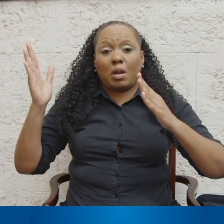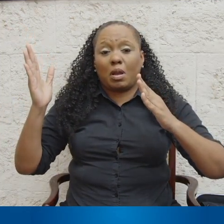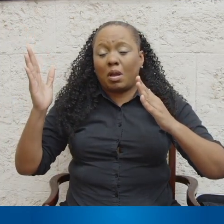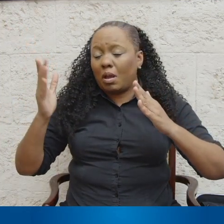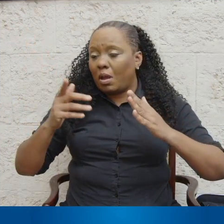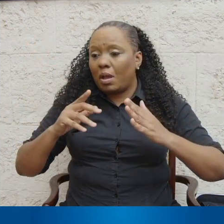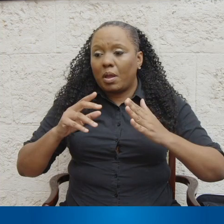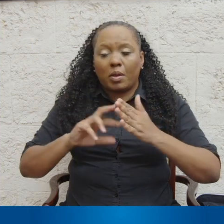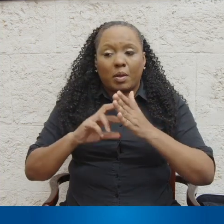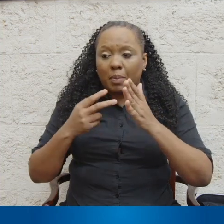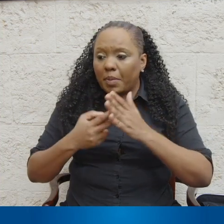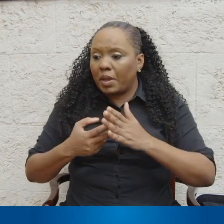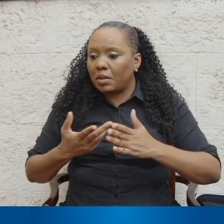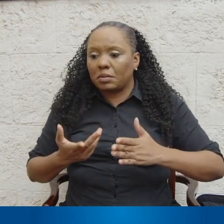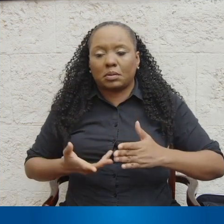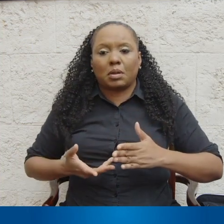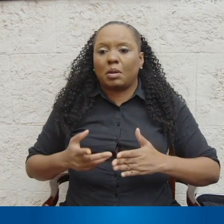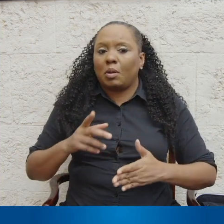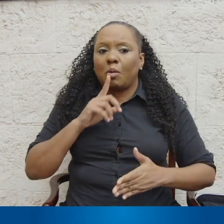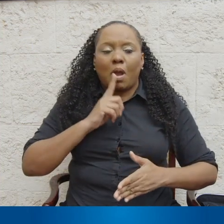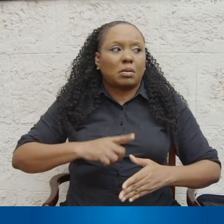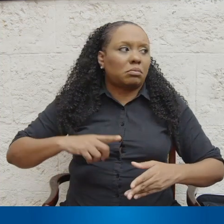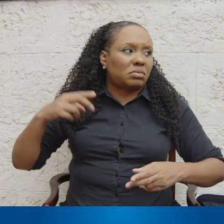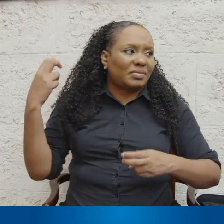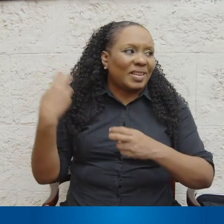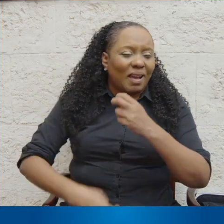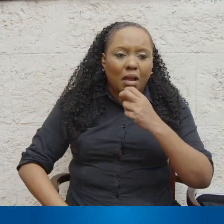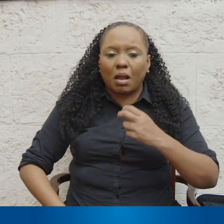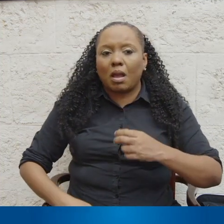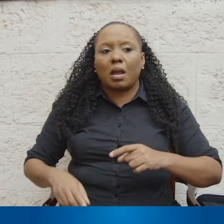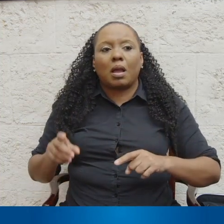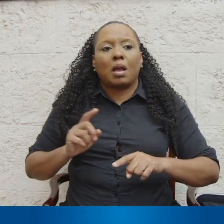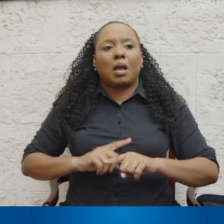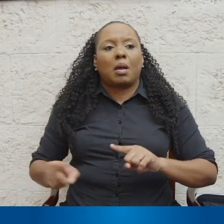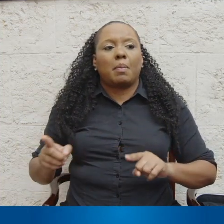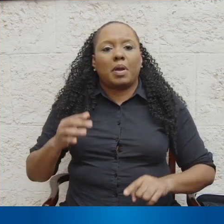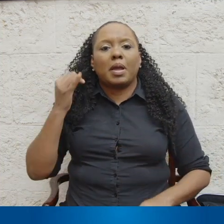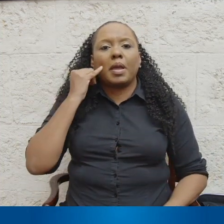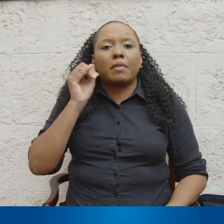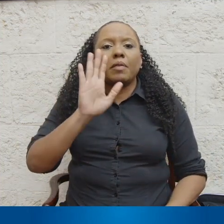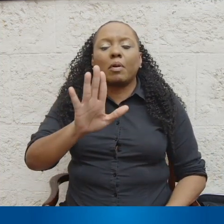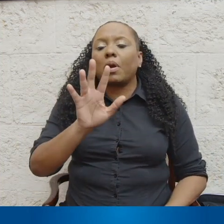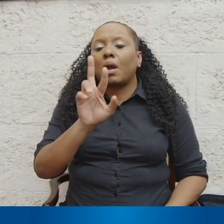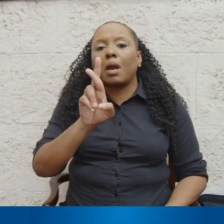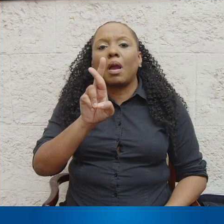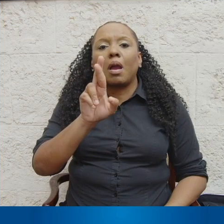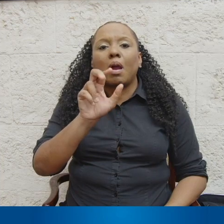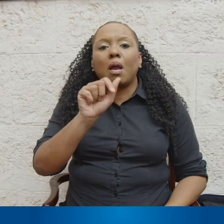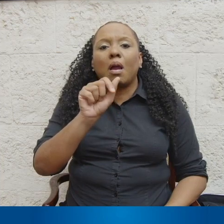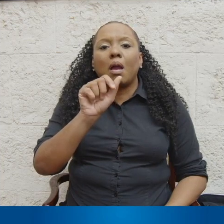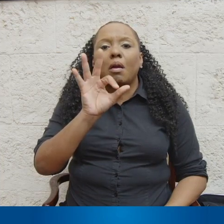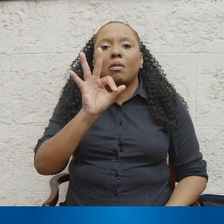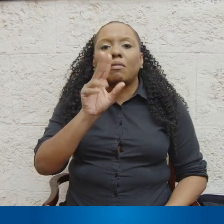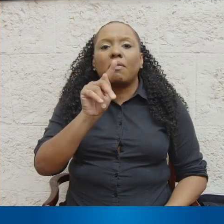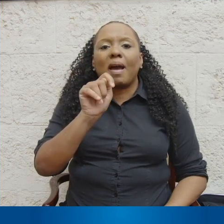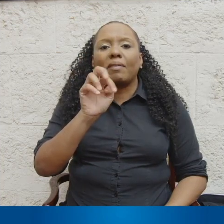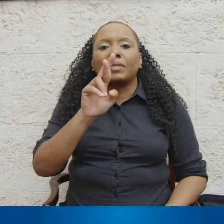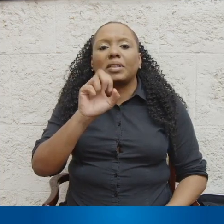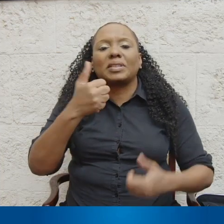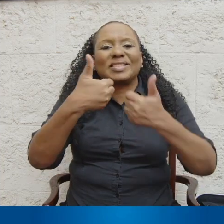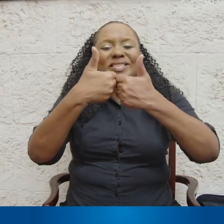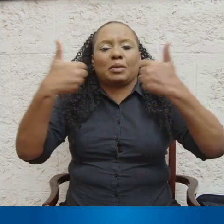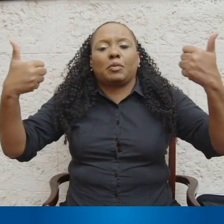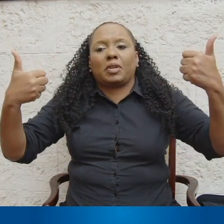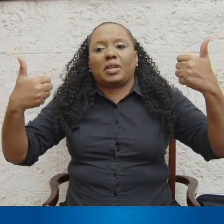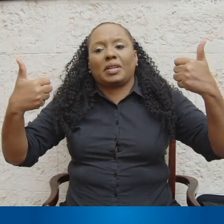impossible. If your rafters remain and the galvanized, for example, separates from the rafters, that's an easy fix. You get more galvanizing, then it